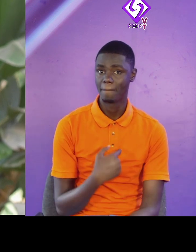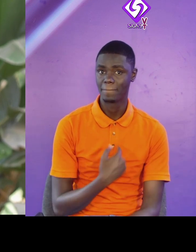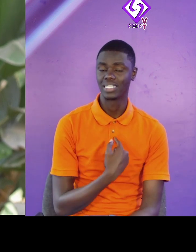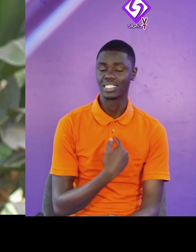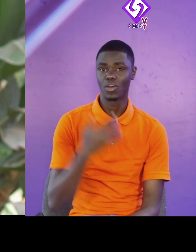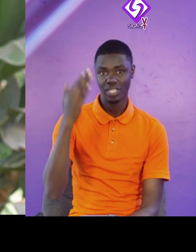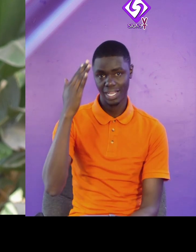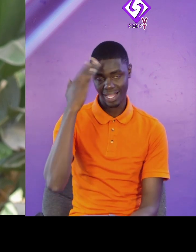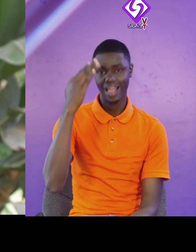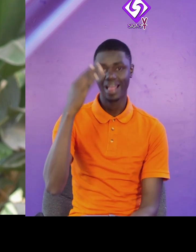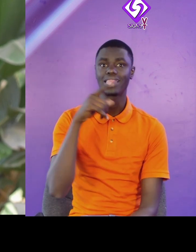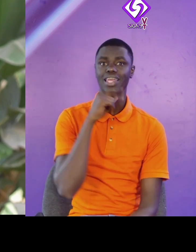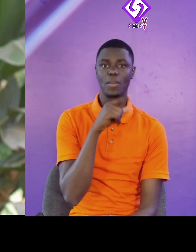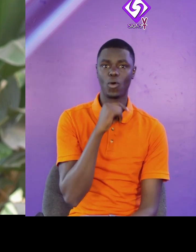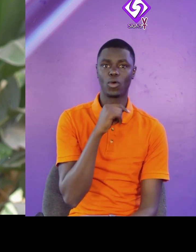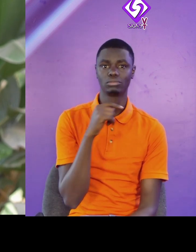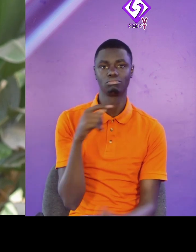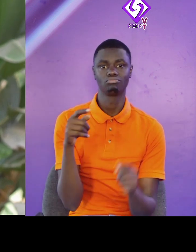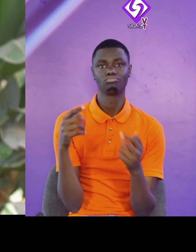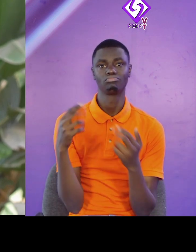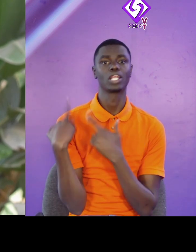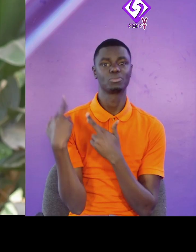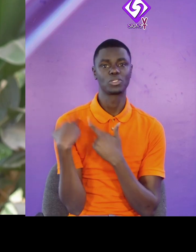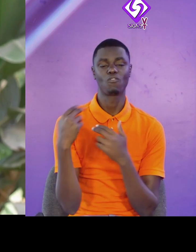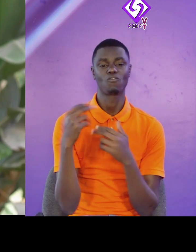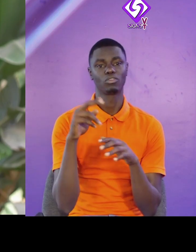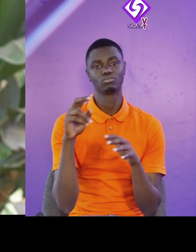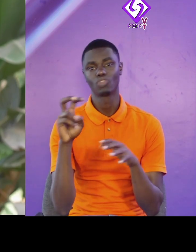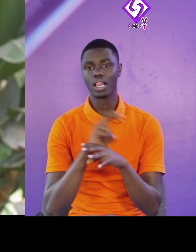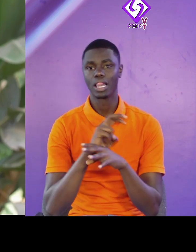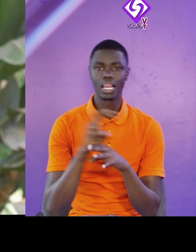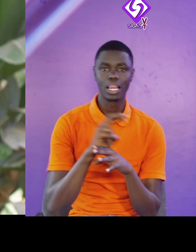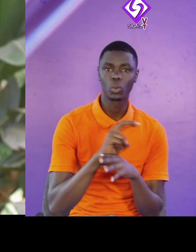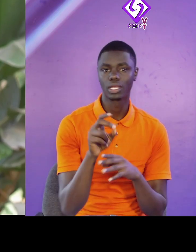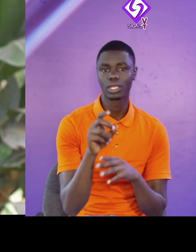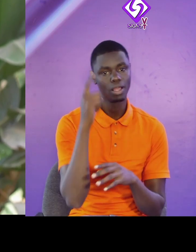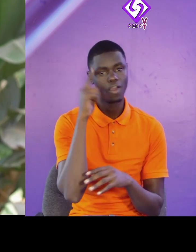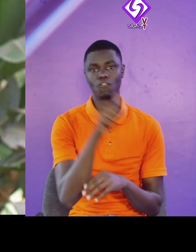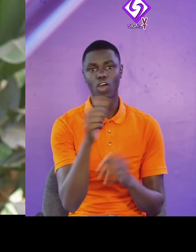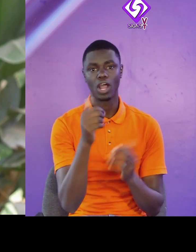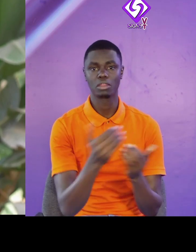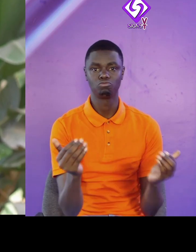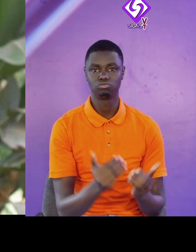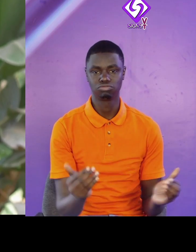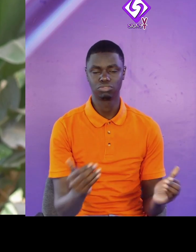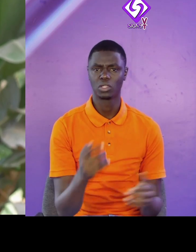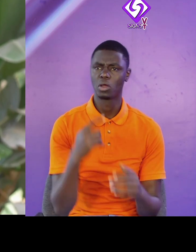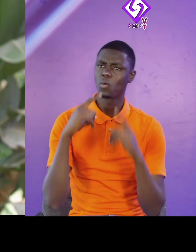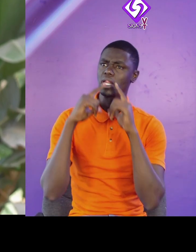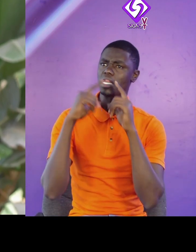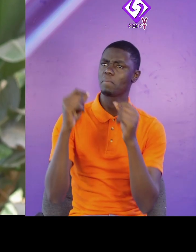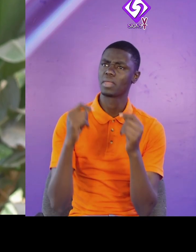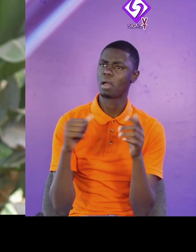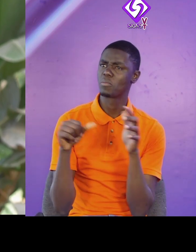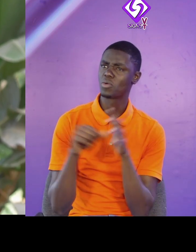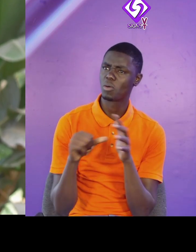boy in charge of looking after them, and they would start telling me some of the problems that